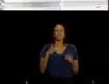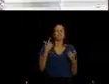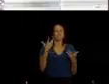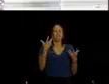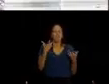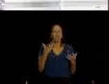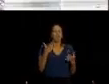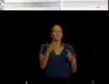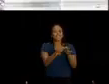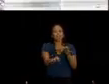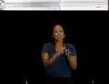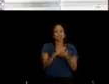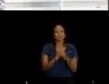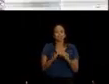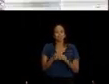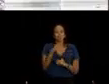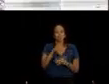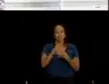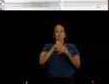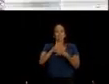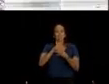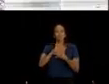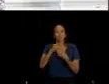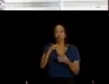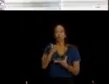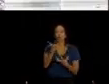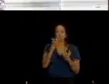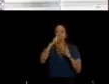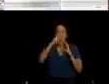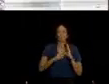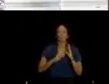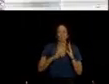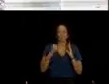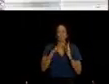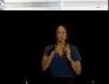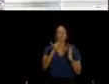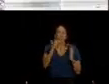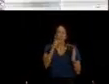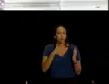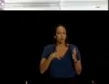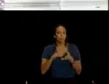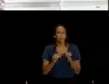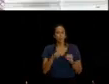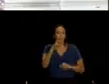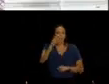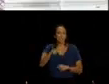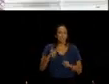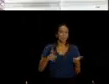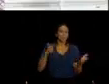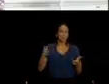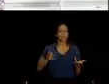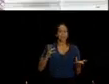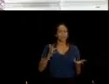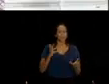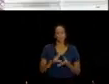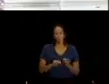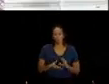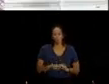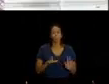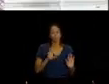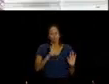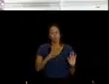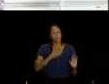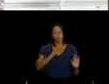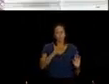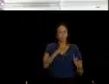story in order for somebody to want my story or to hear it. And I find that even though my favorite stories start at